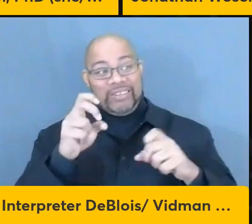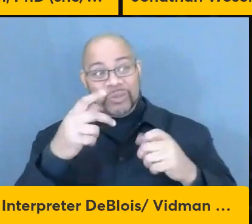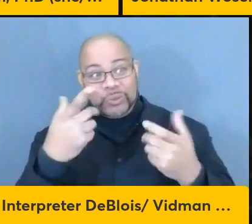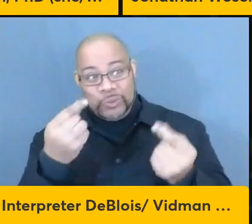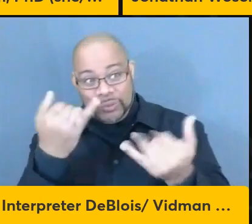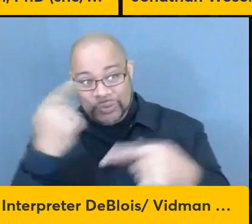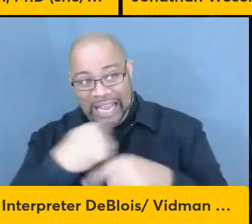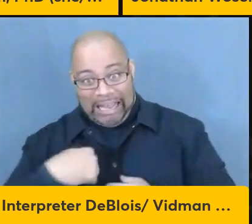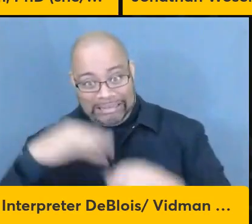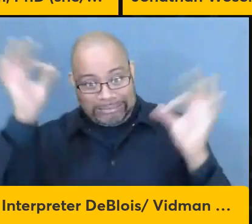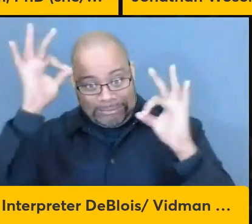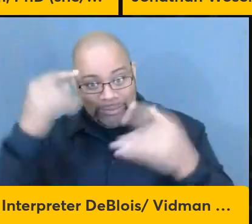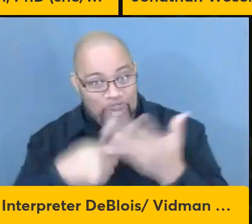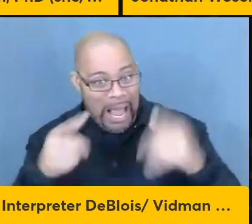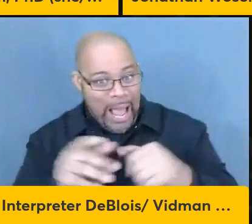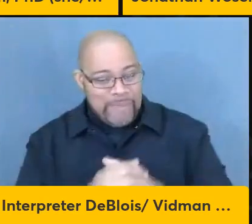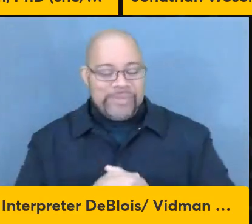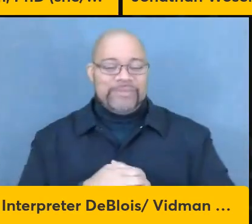today.